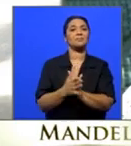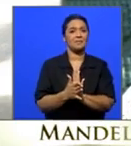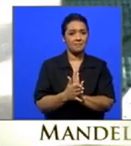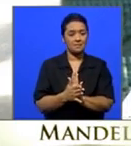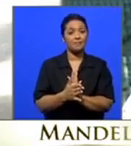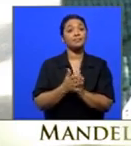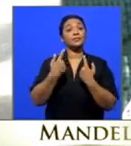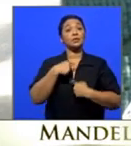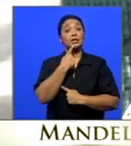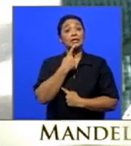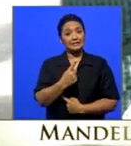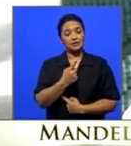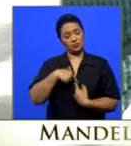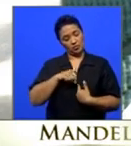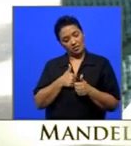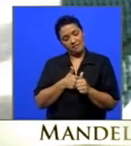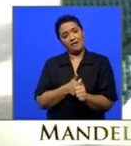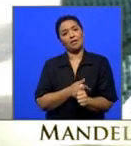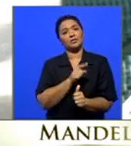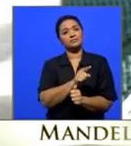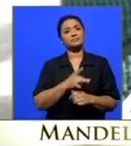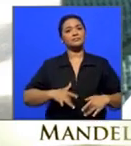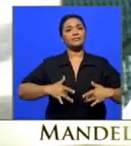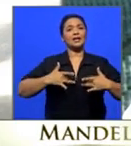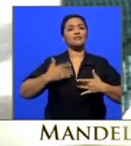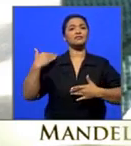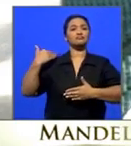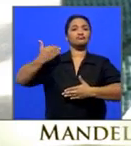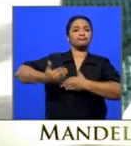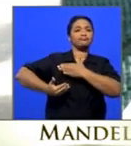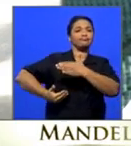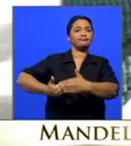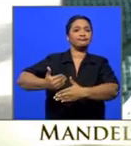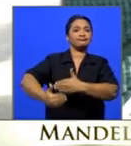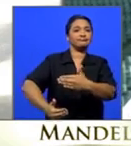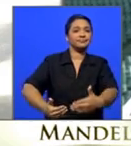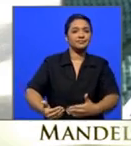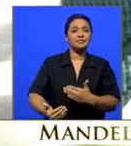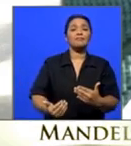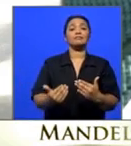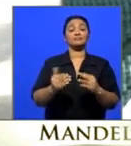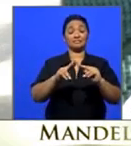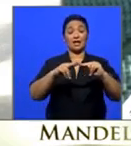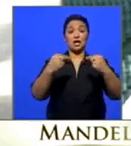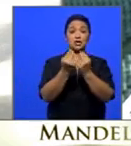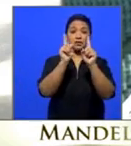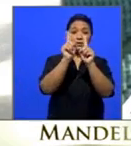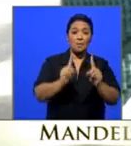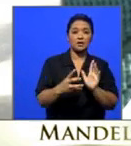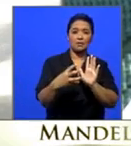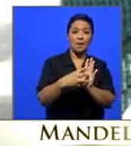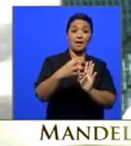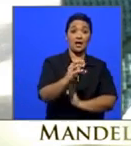that we follow his life history, and any area of national significance, we